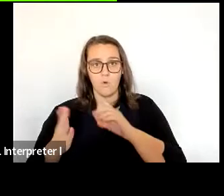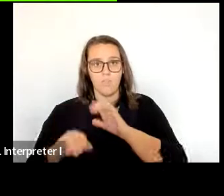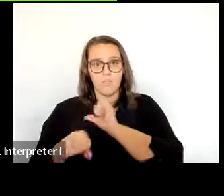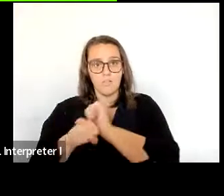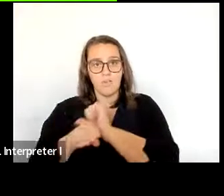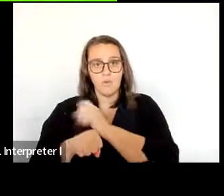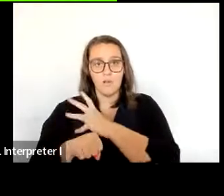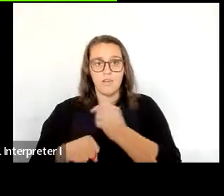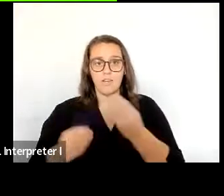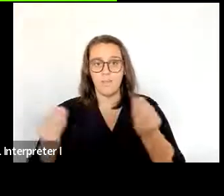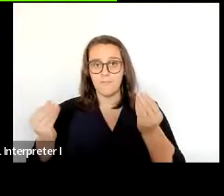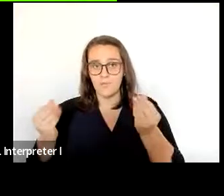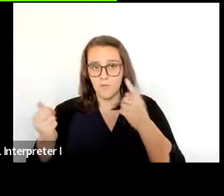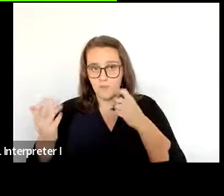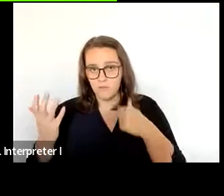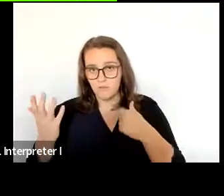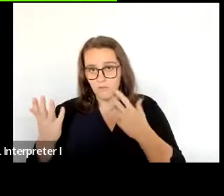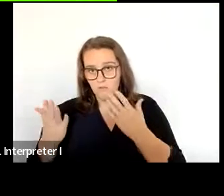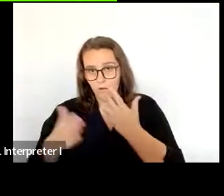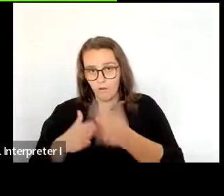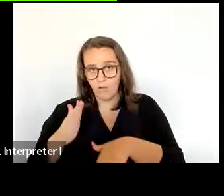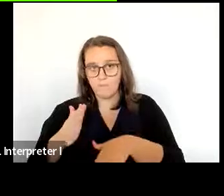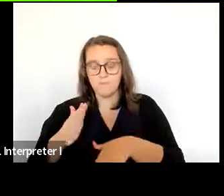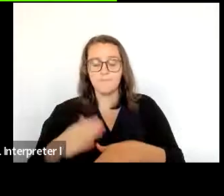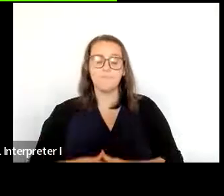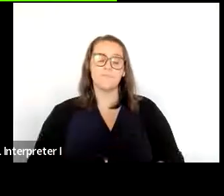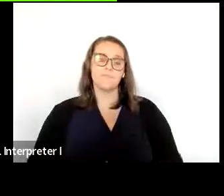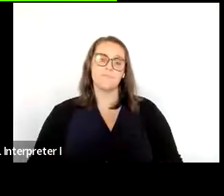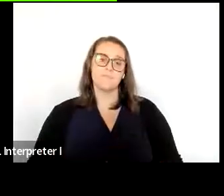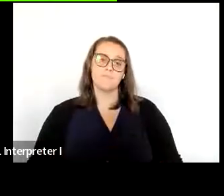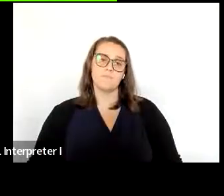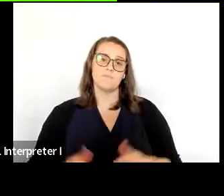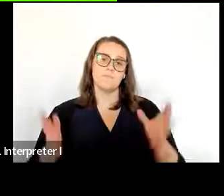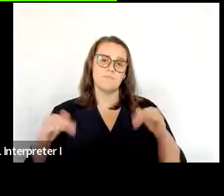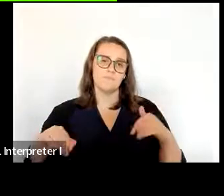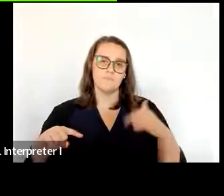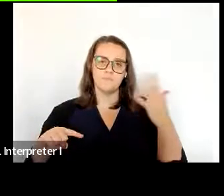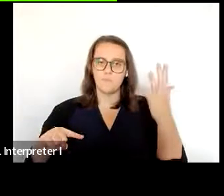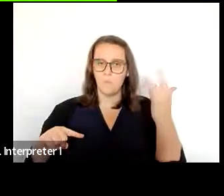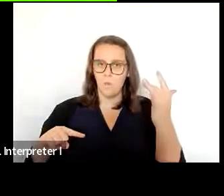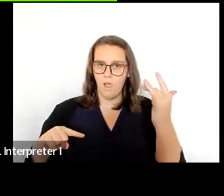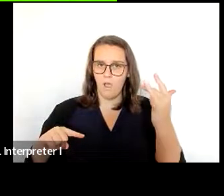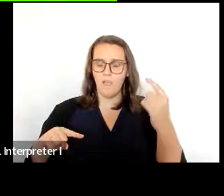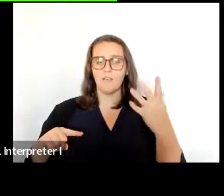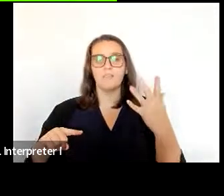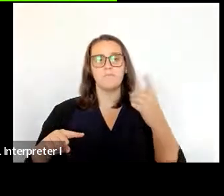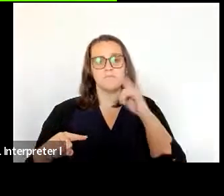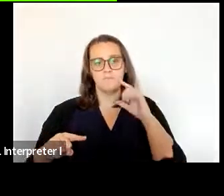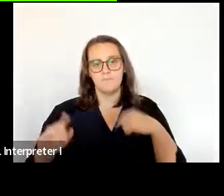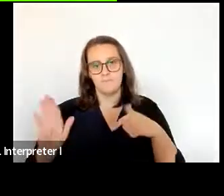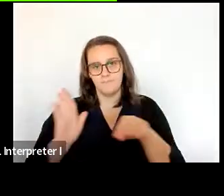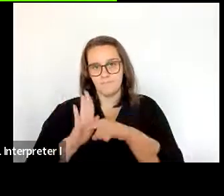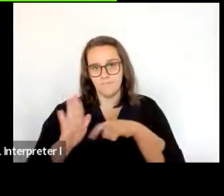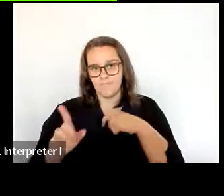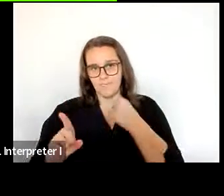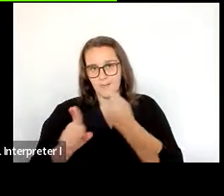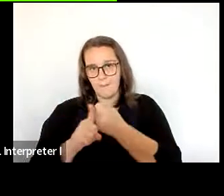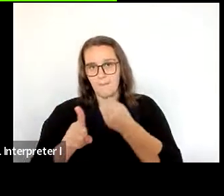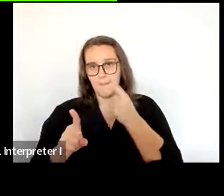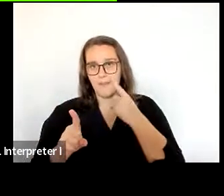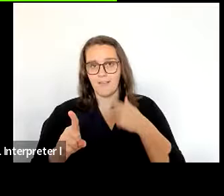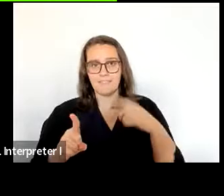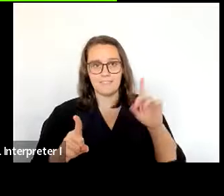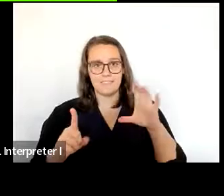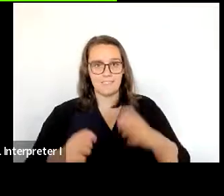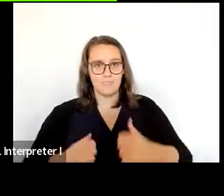changing facilities in public business or government buildings in the district negatively impacts tens of thousands of district residents